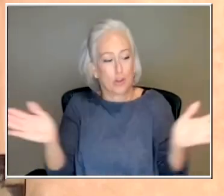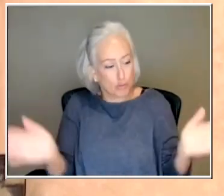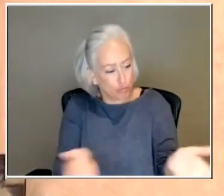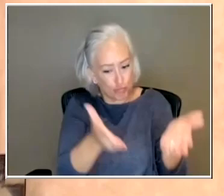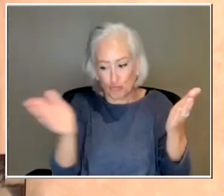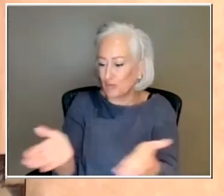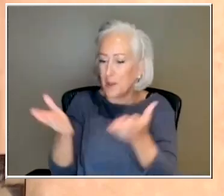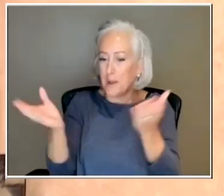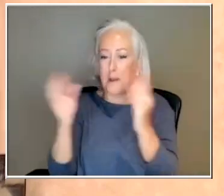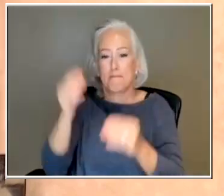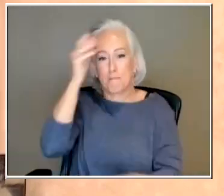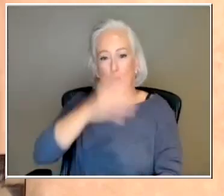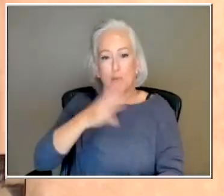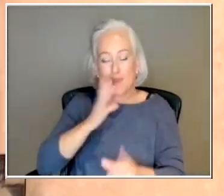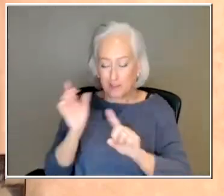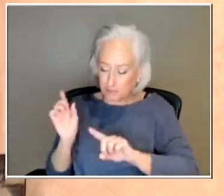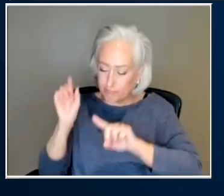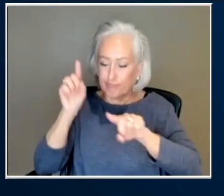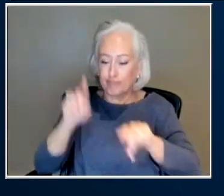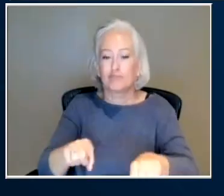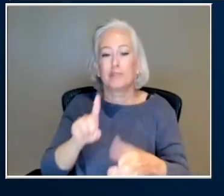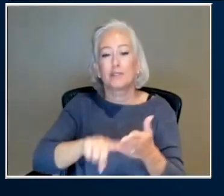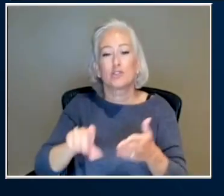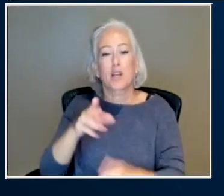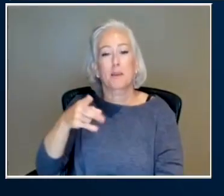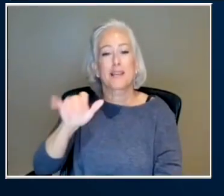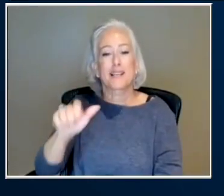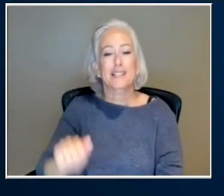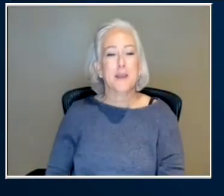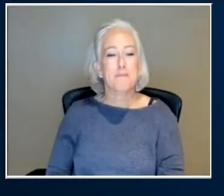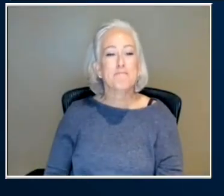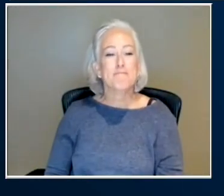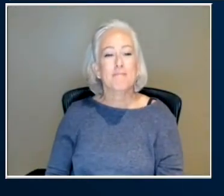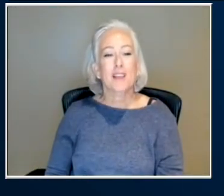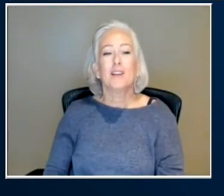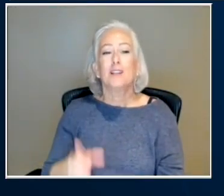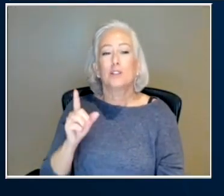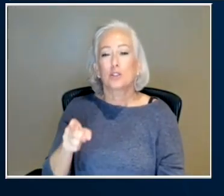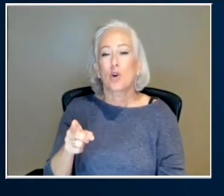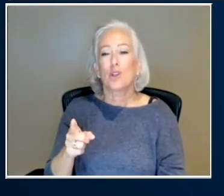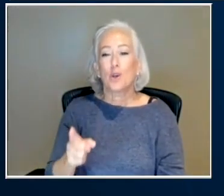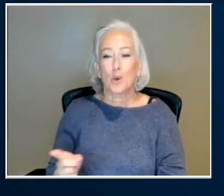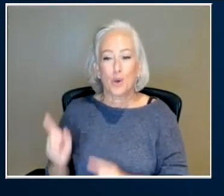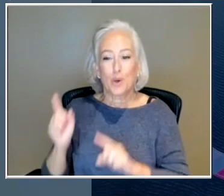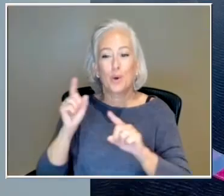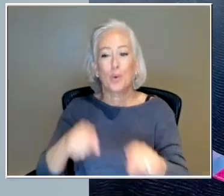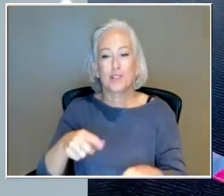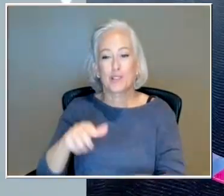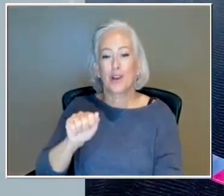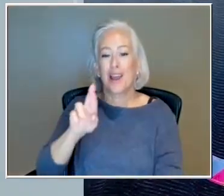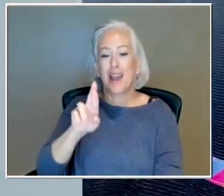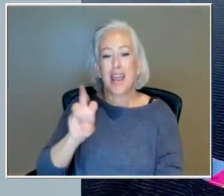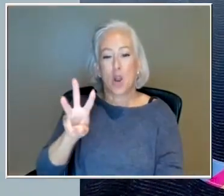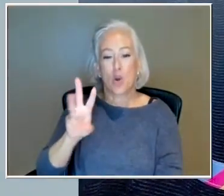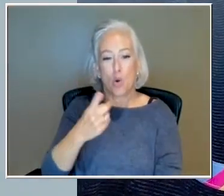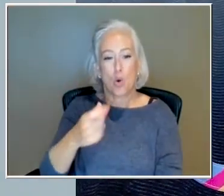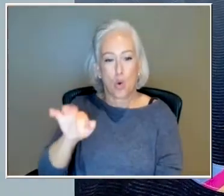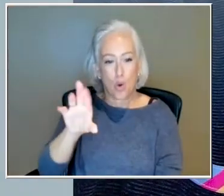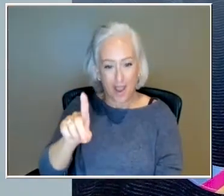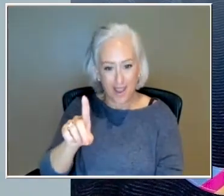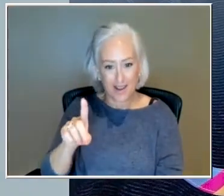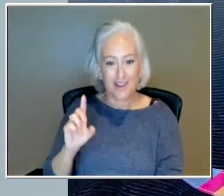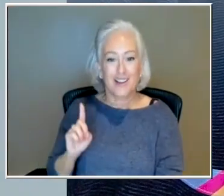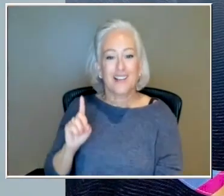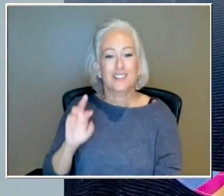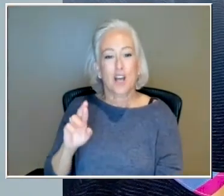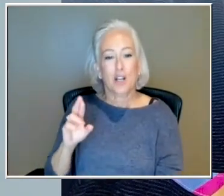PSA checked, that's the goal of it. So you expanded your story out to Arrowhead because Dr. Parker got you on the field out at Arrowhead Stadium for